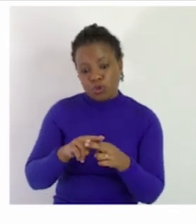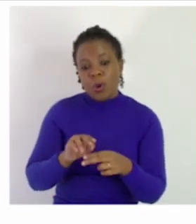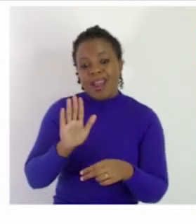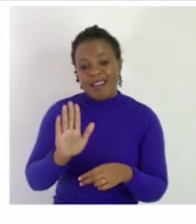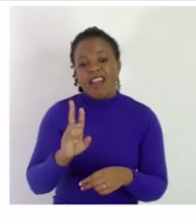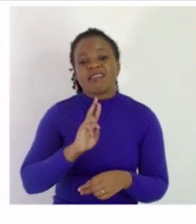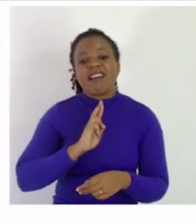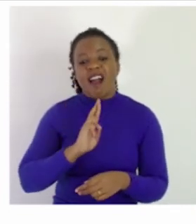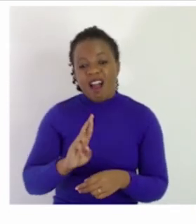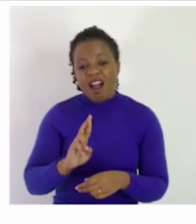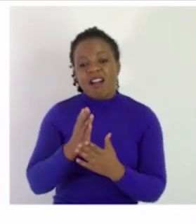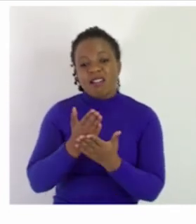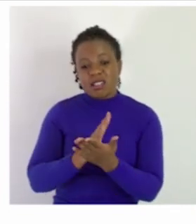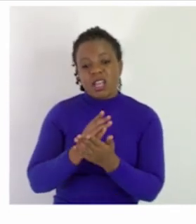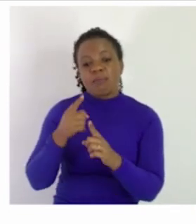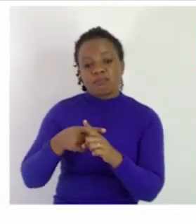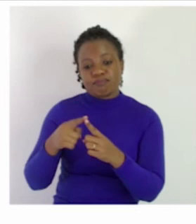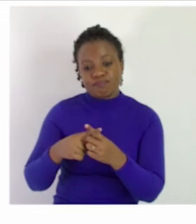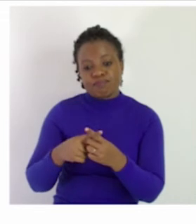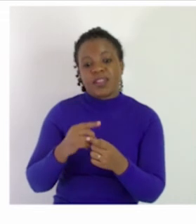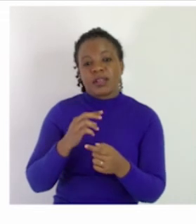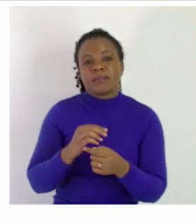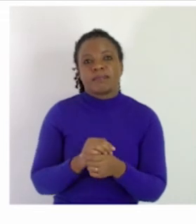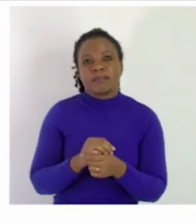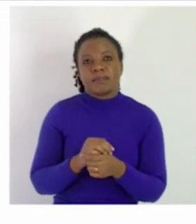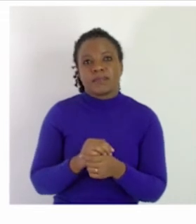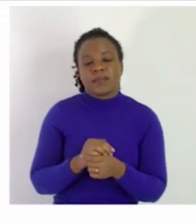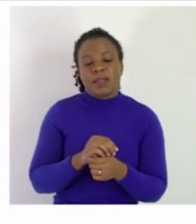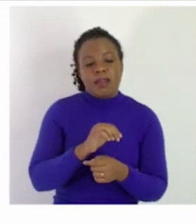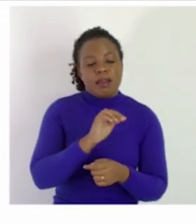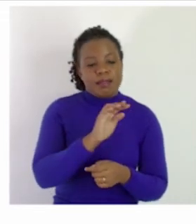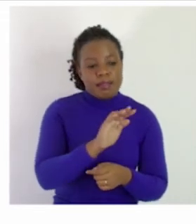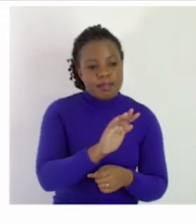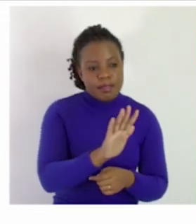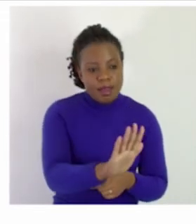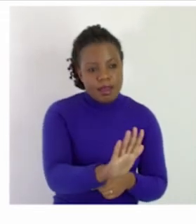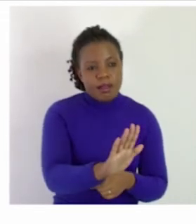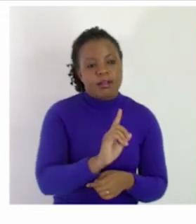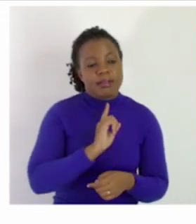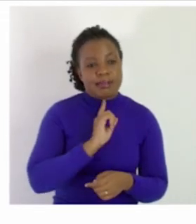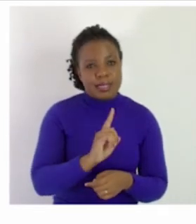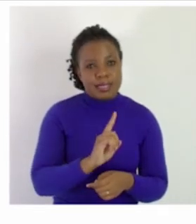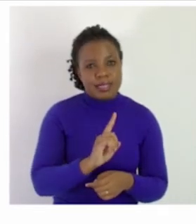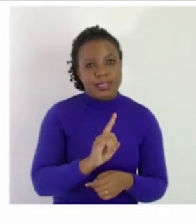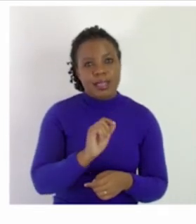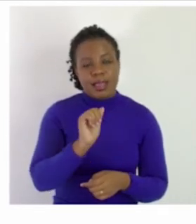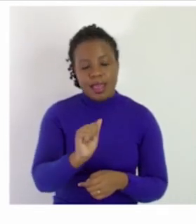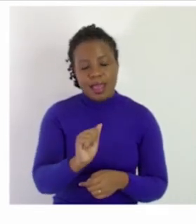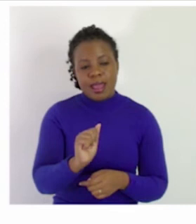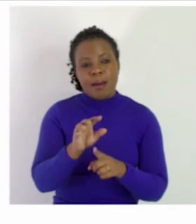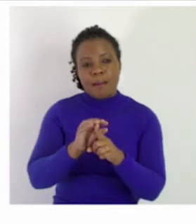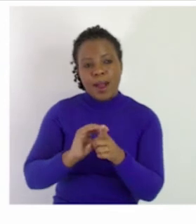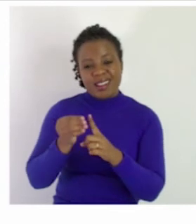we can actually count them. There is a banana, right? As you can see, the word banana is in